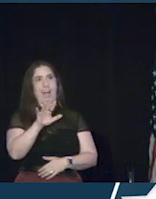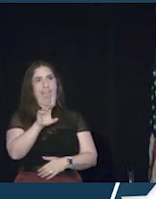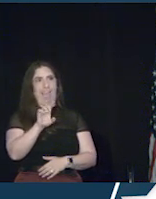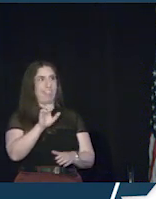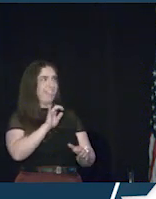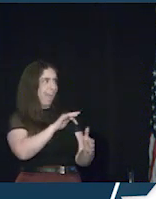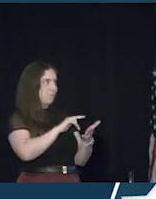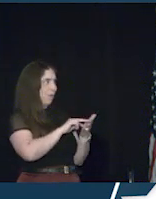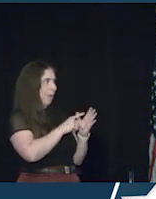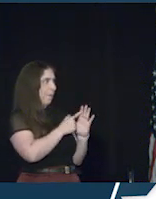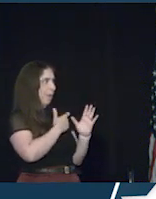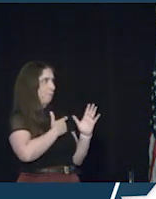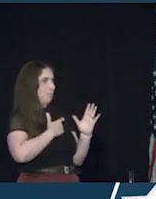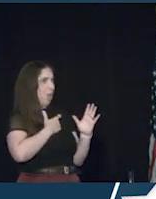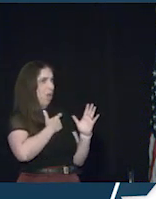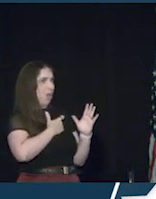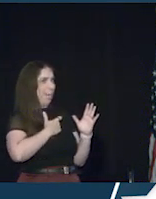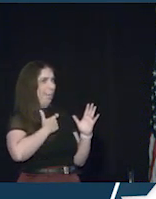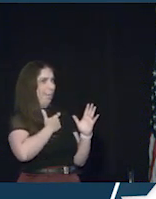that's what I meant.